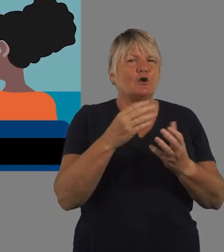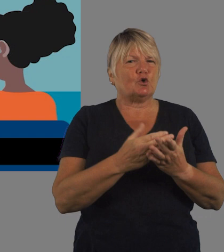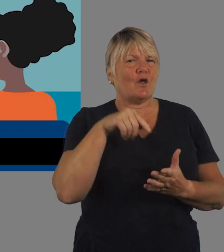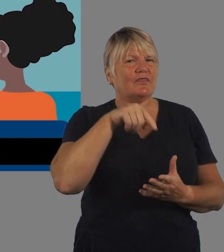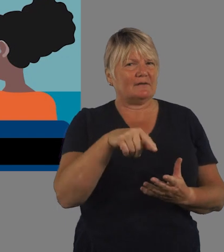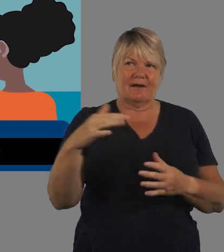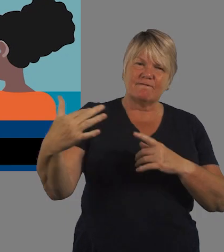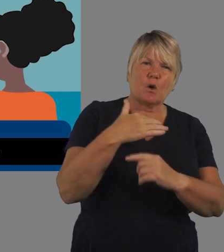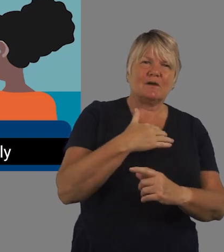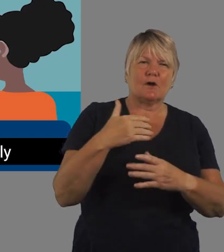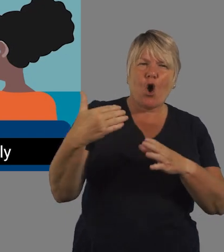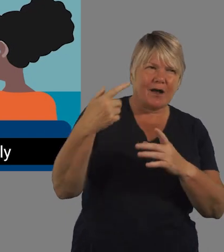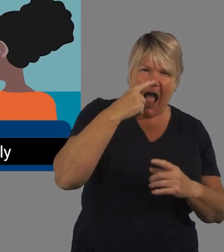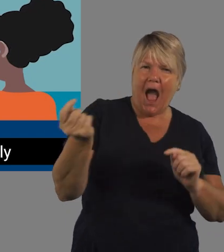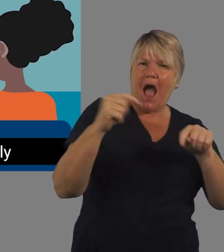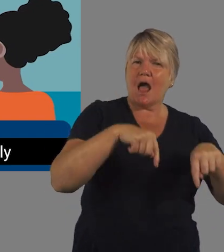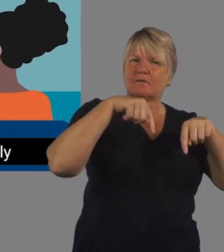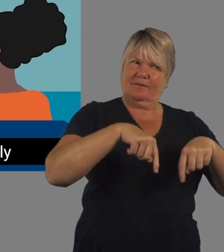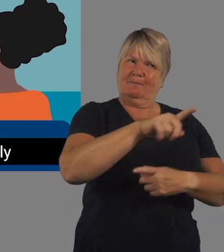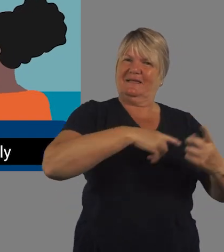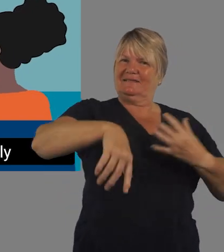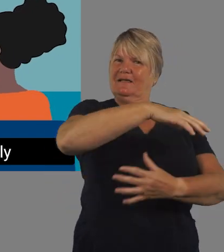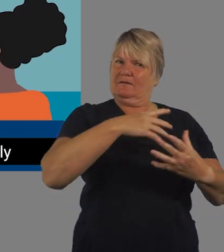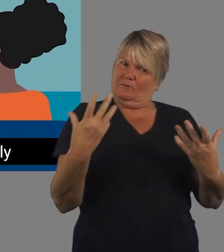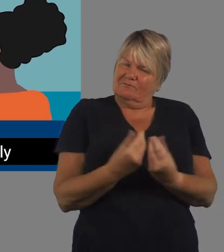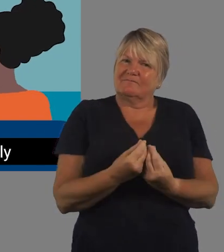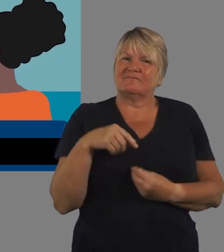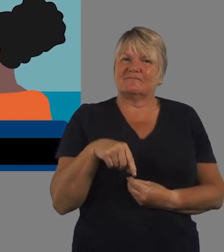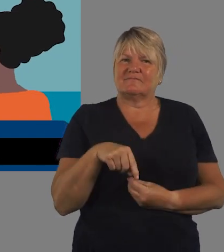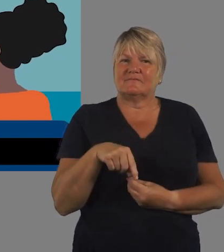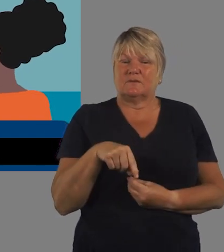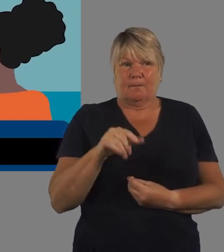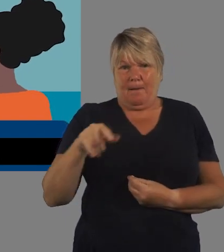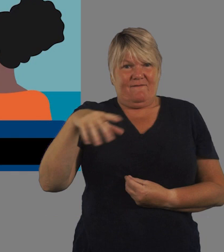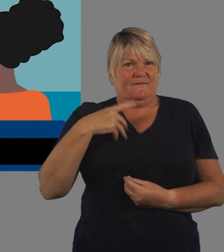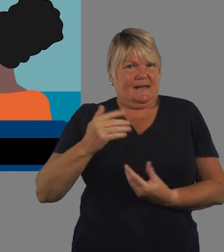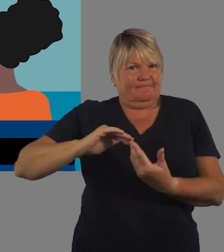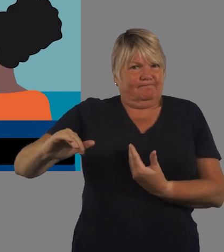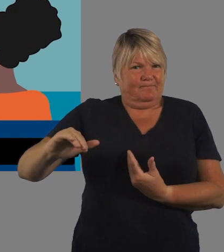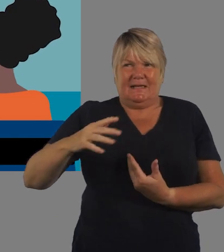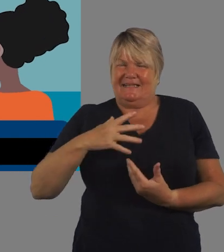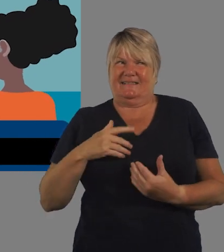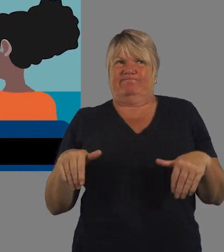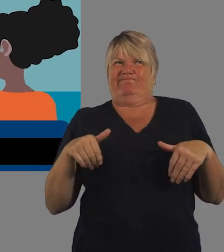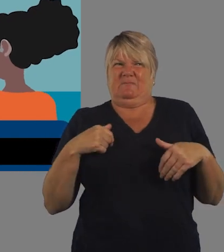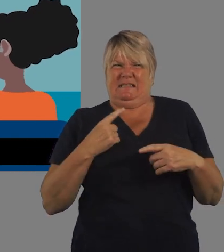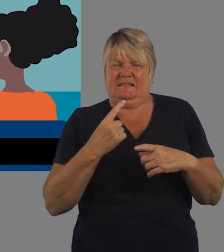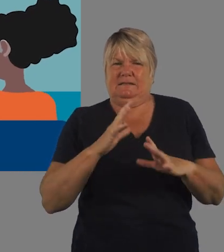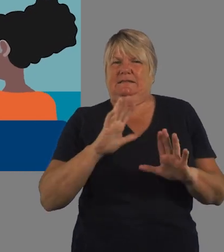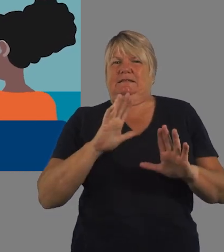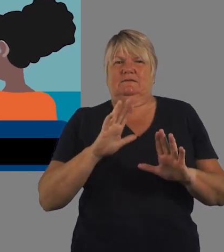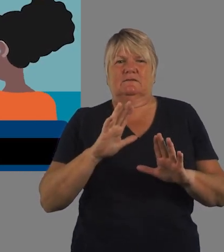meaningful difference in influence and access for those that are joining meetings remotely who may feel inhibited to participate or speak